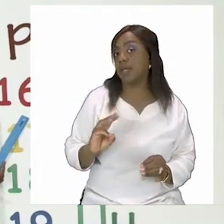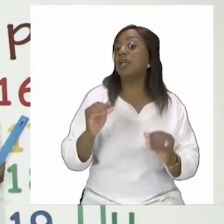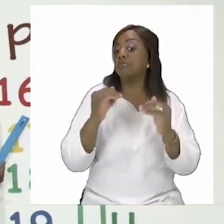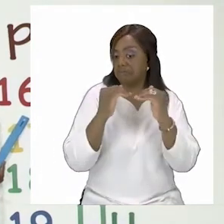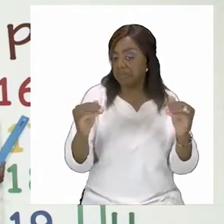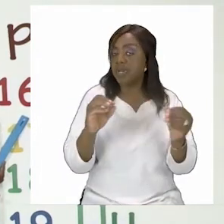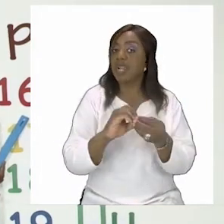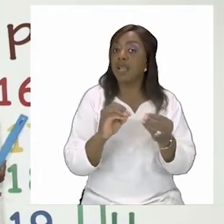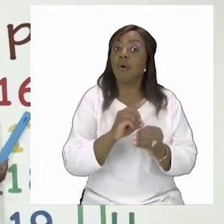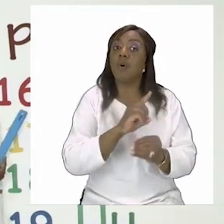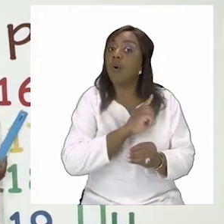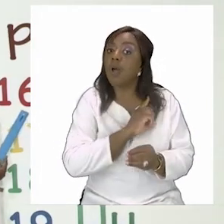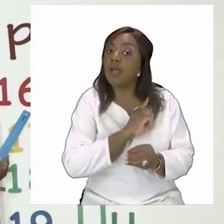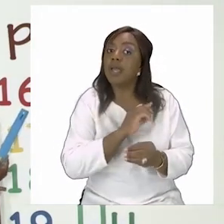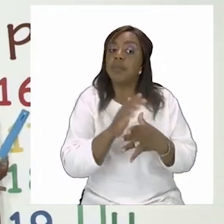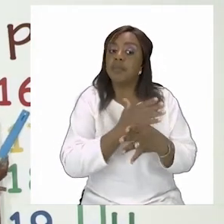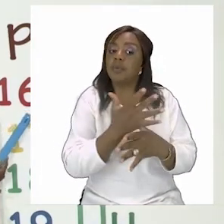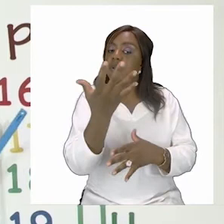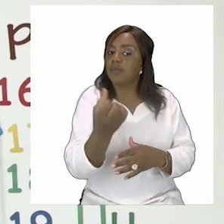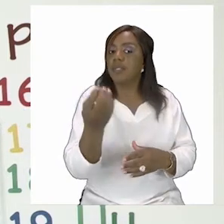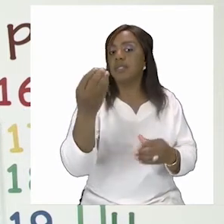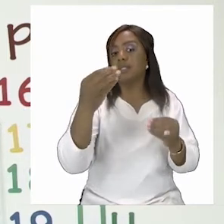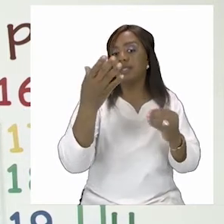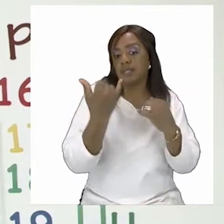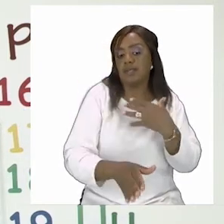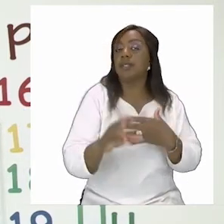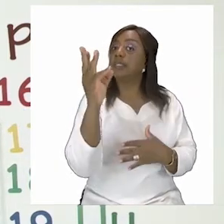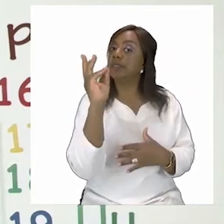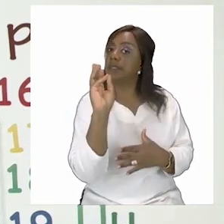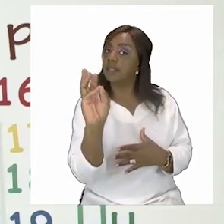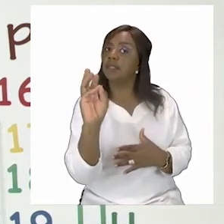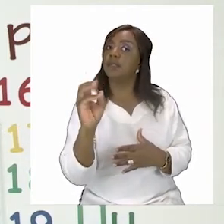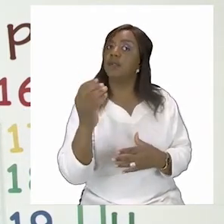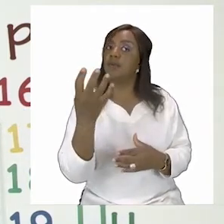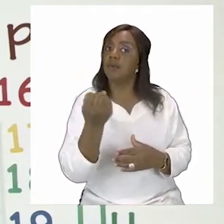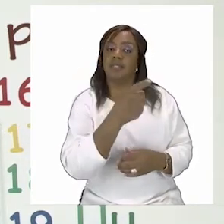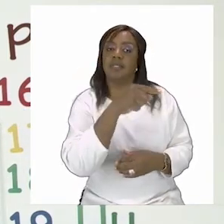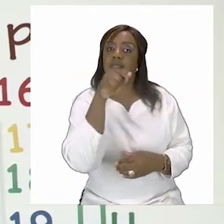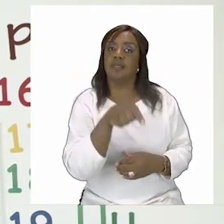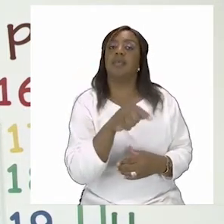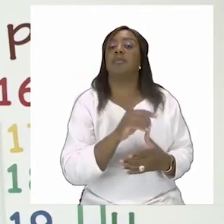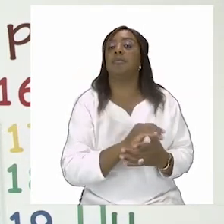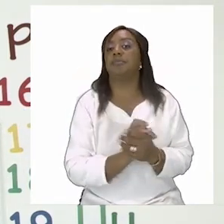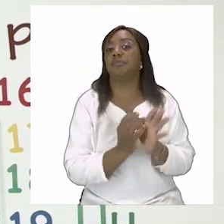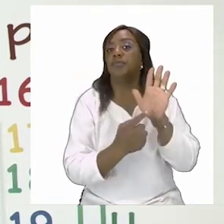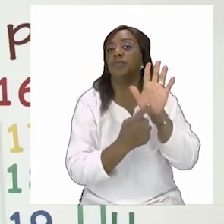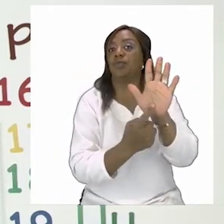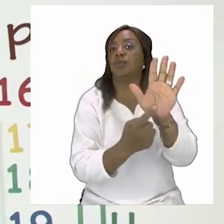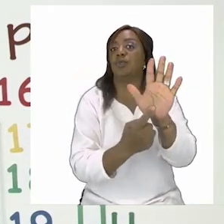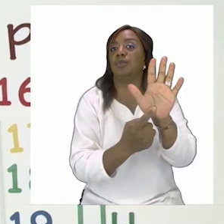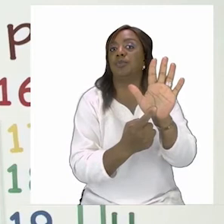even number because it ends with a 6 and we have our 6 there.